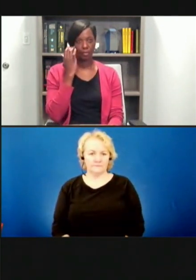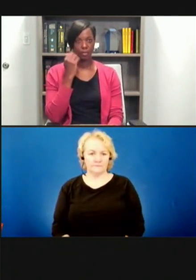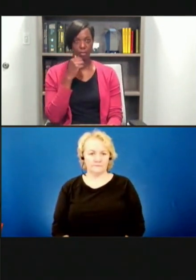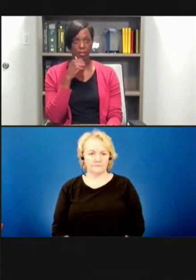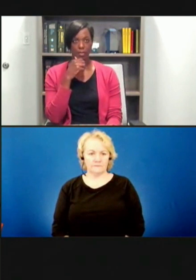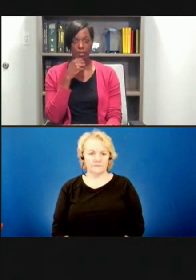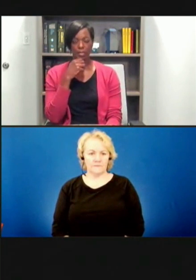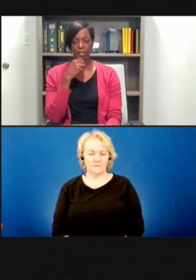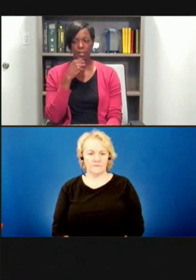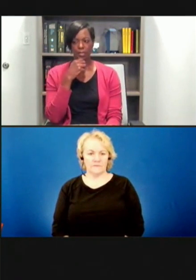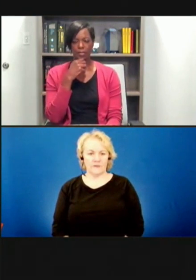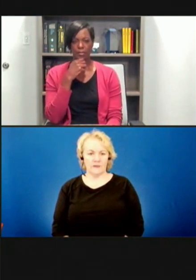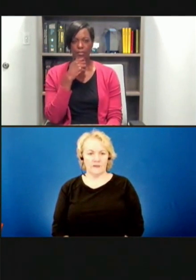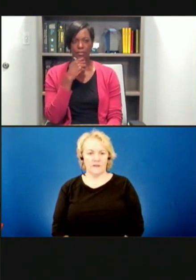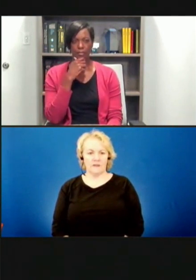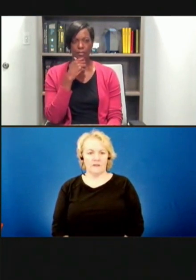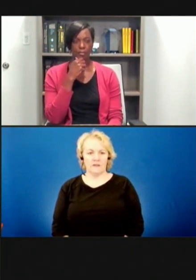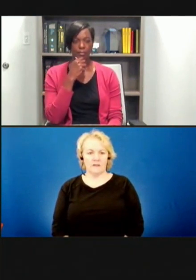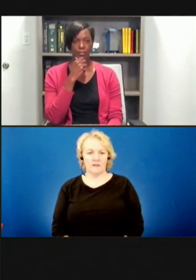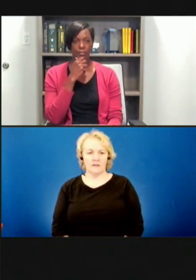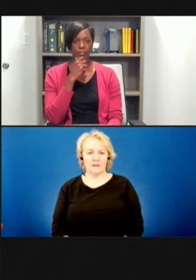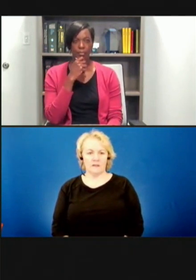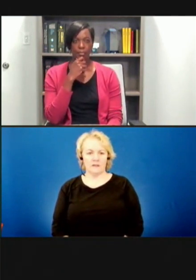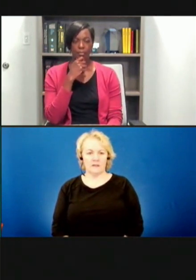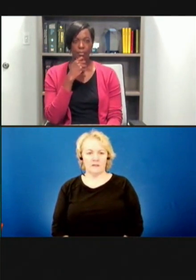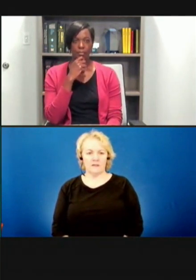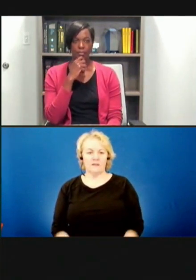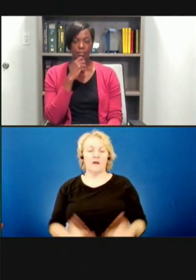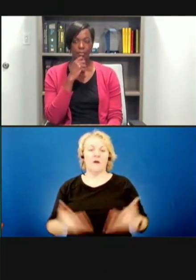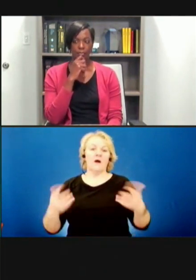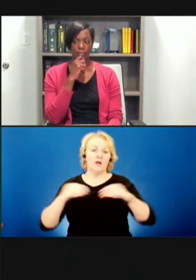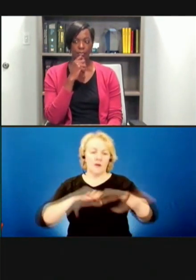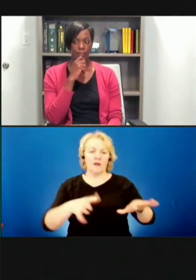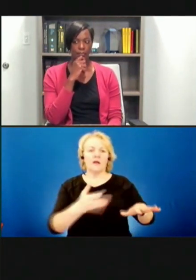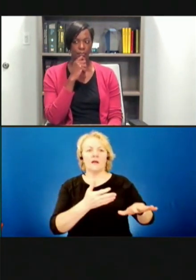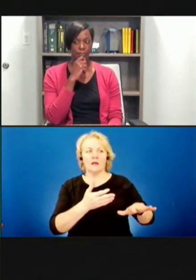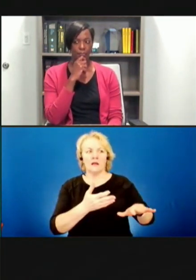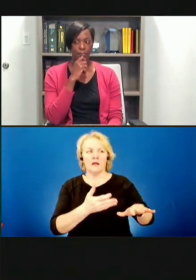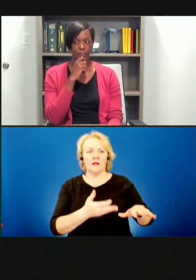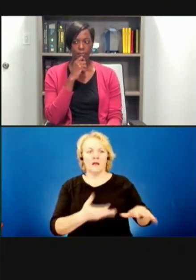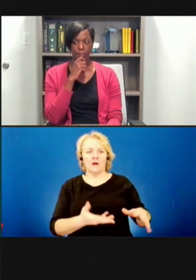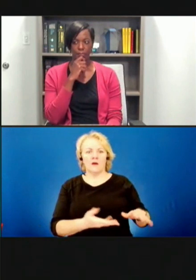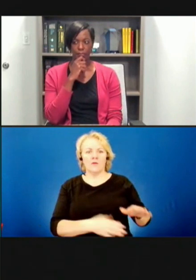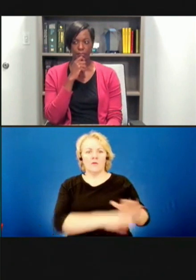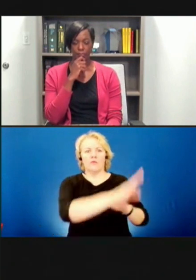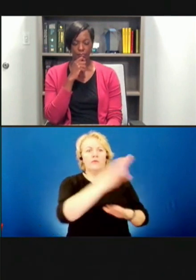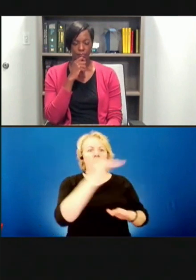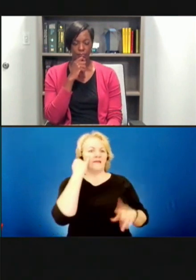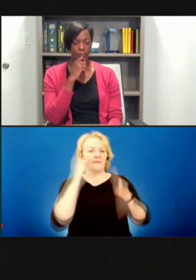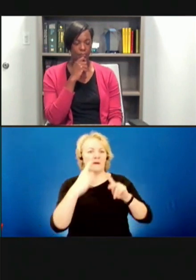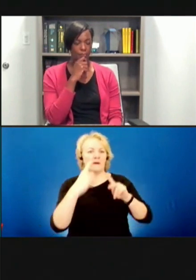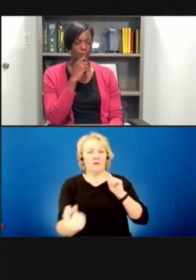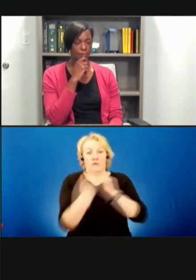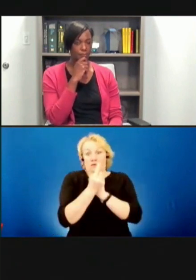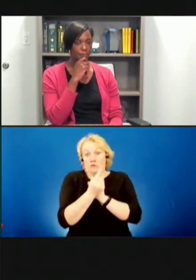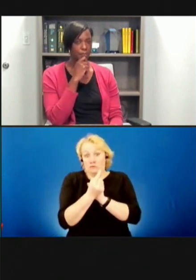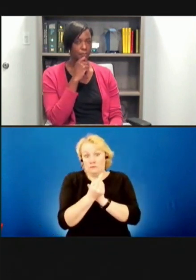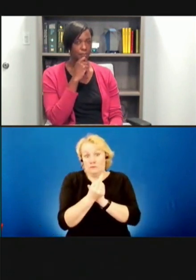We know that transmission is increased with proximity between individuals and